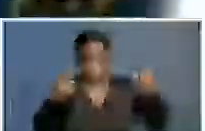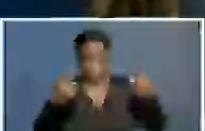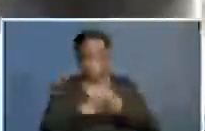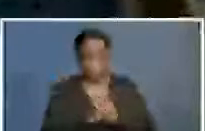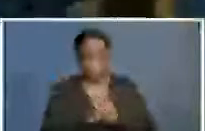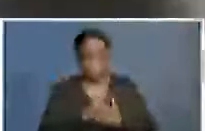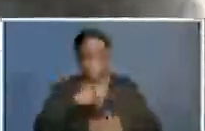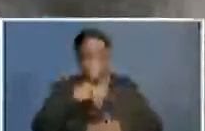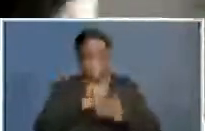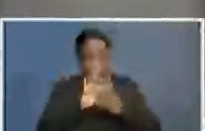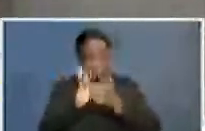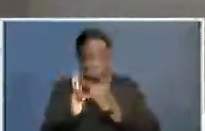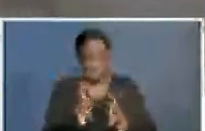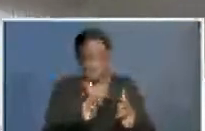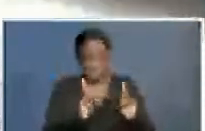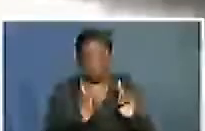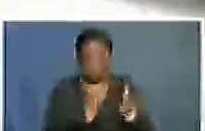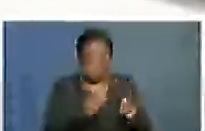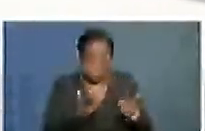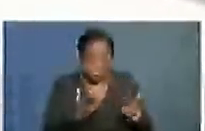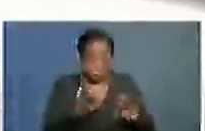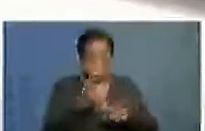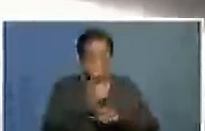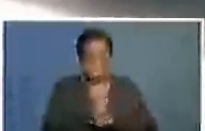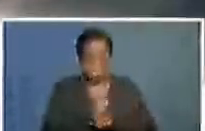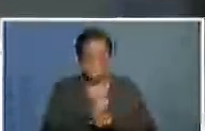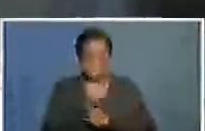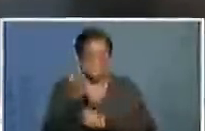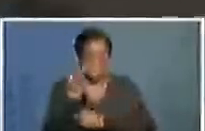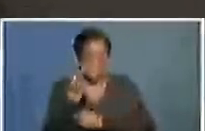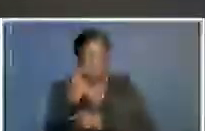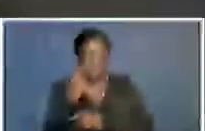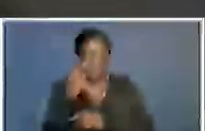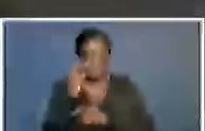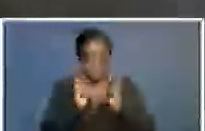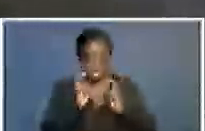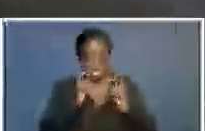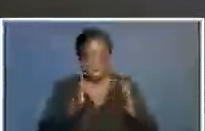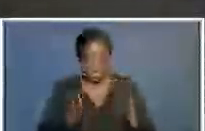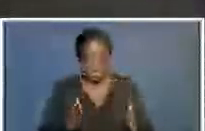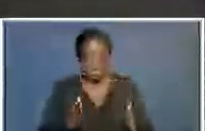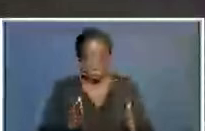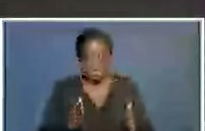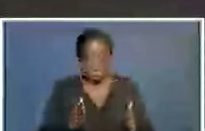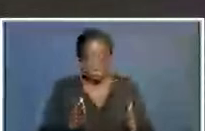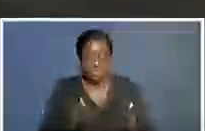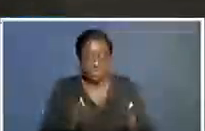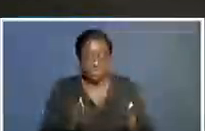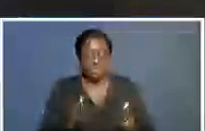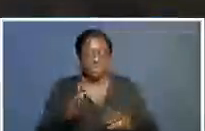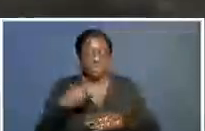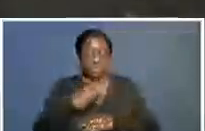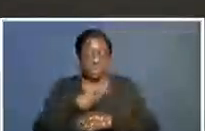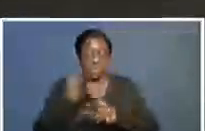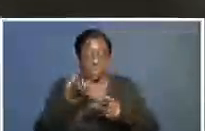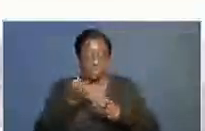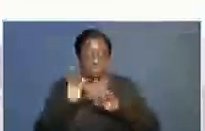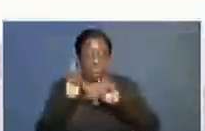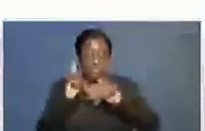is after we get about 12 champions, we're gonna do a U.S.